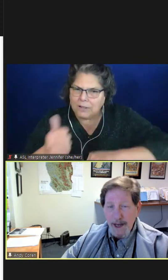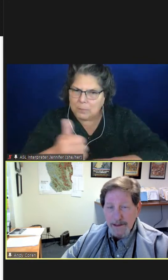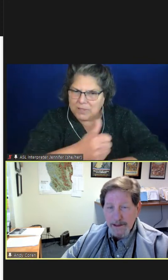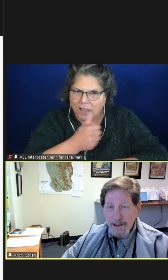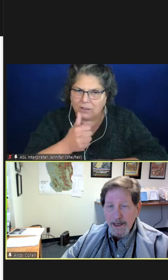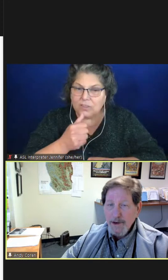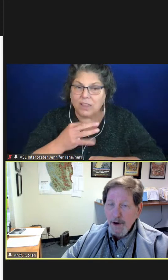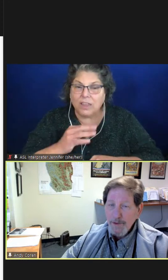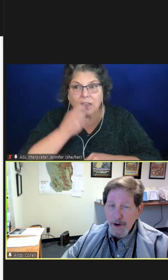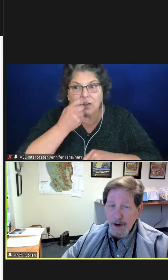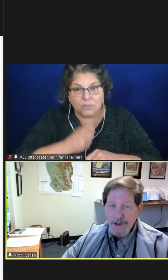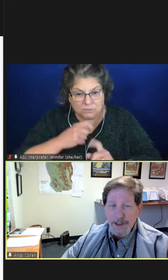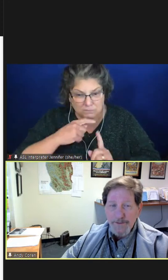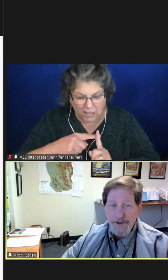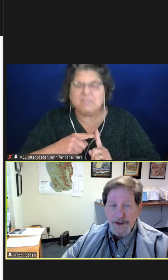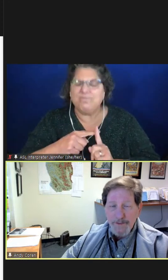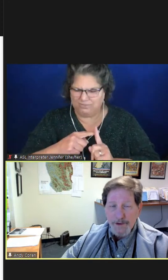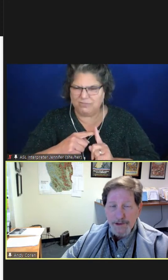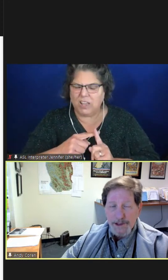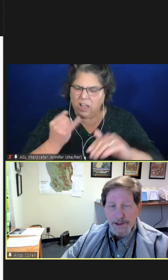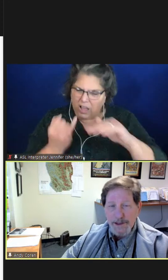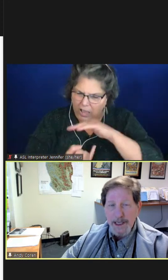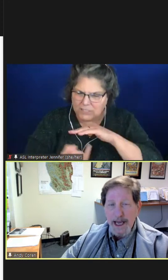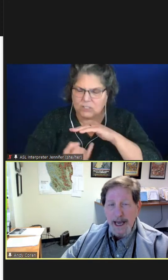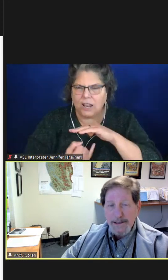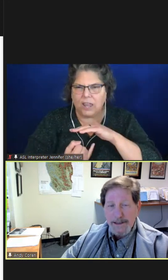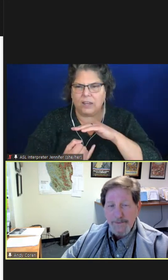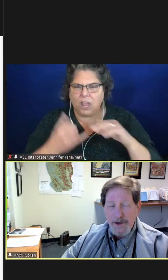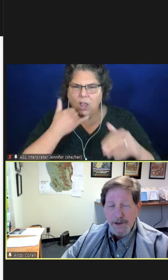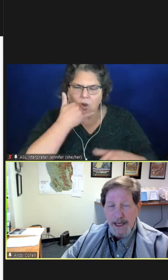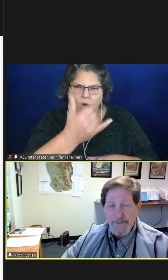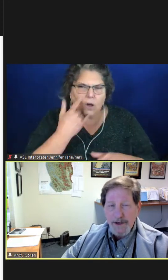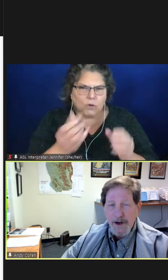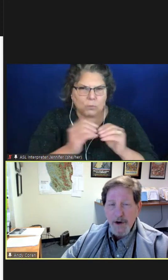positive, isolate and call the call center for any further assistance at